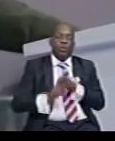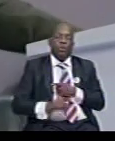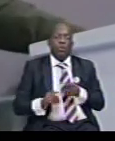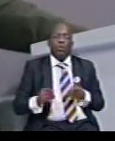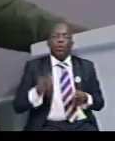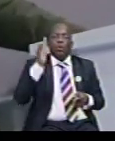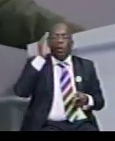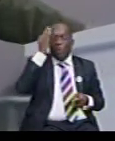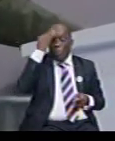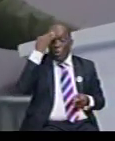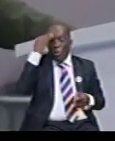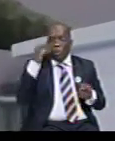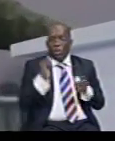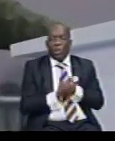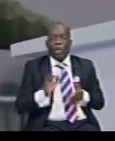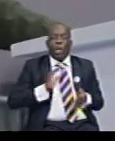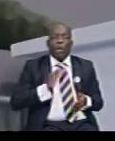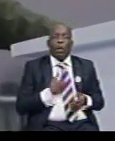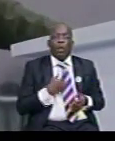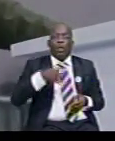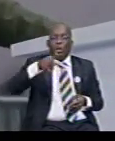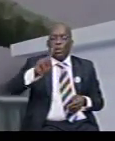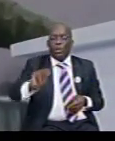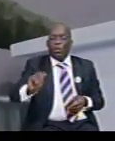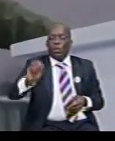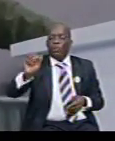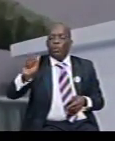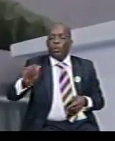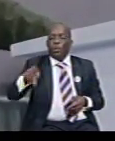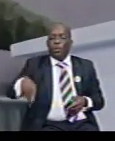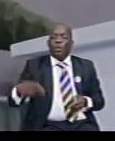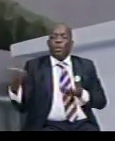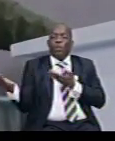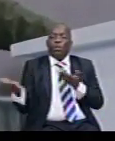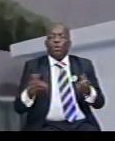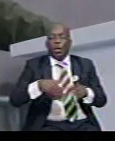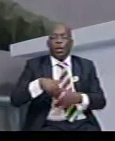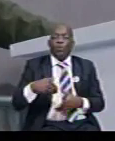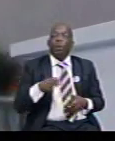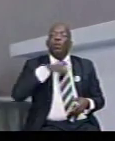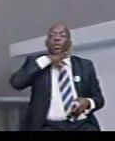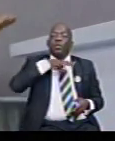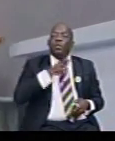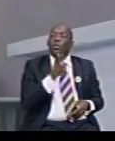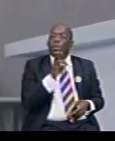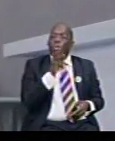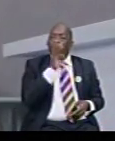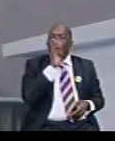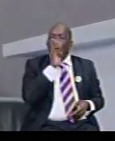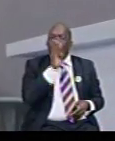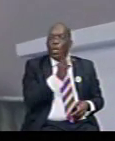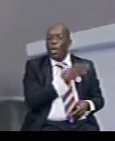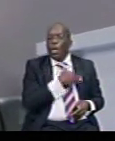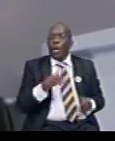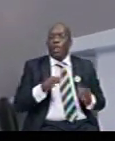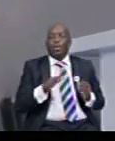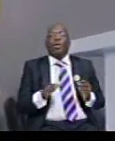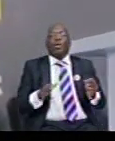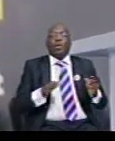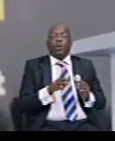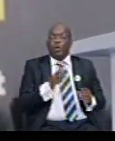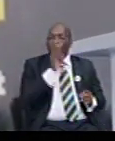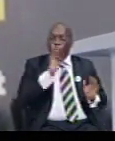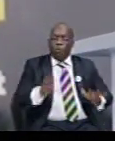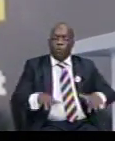bringing out dirty water, is flooding our church, and we need to clean up. And when the